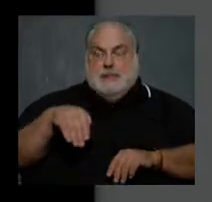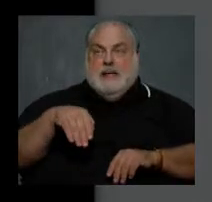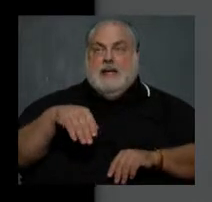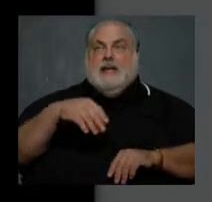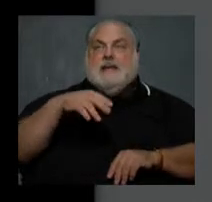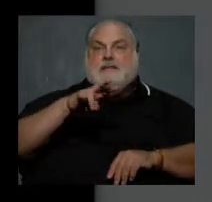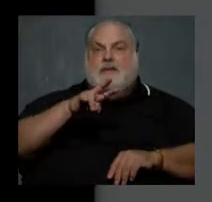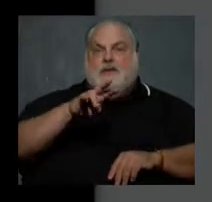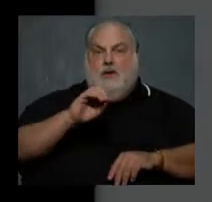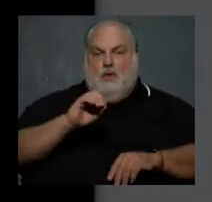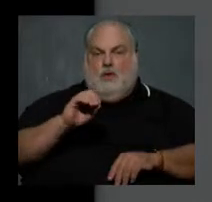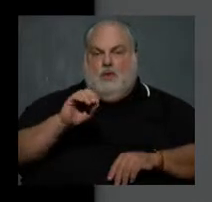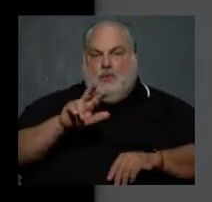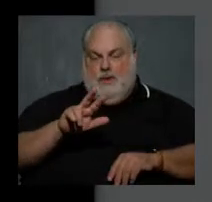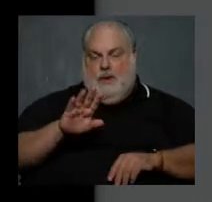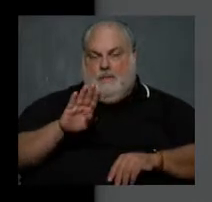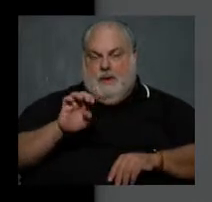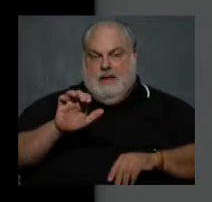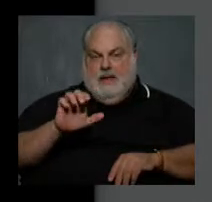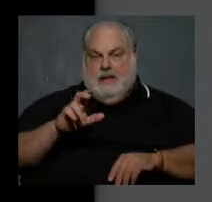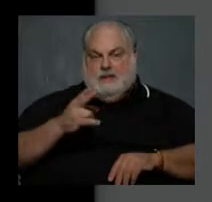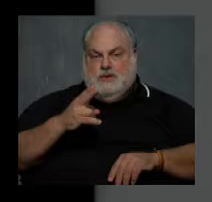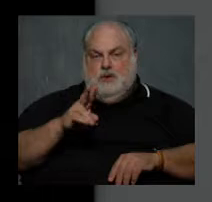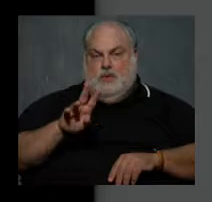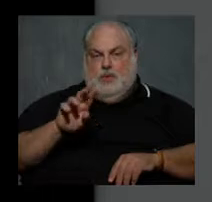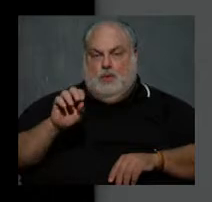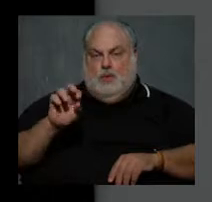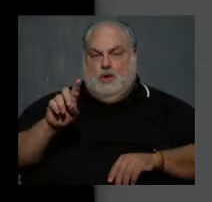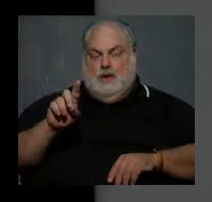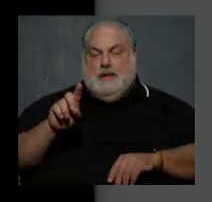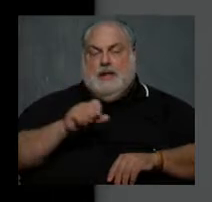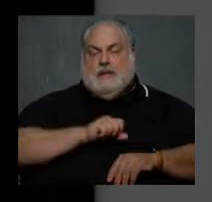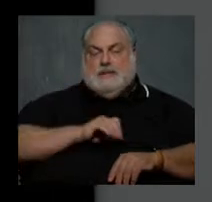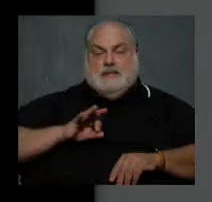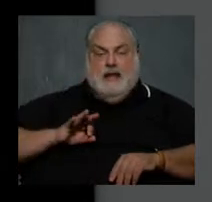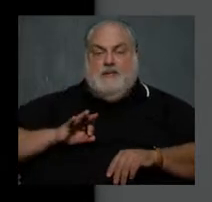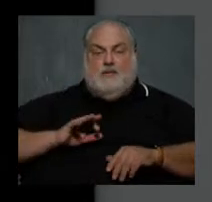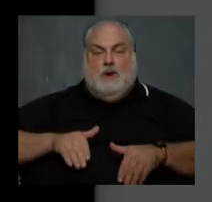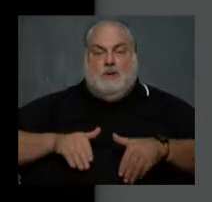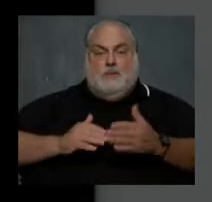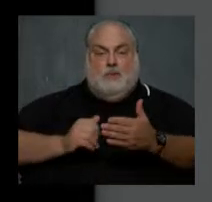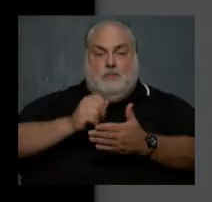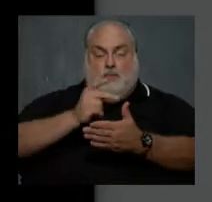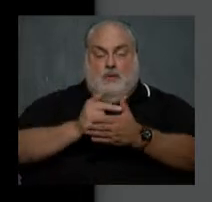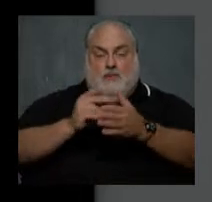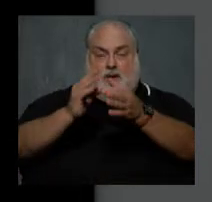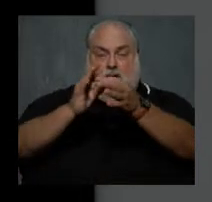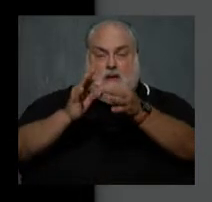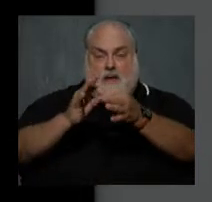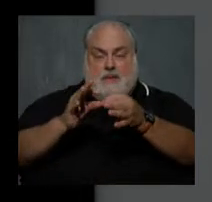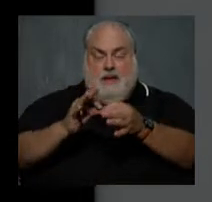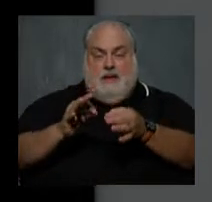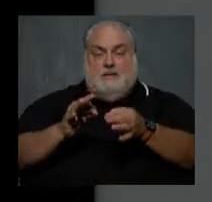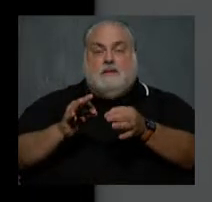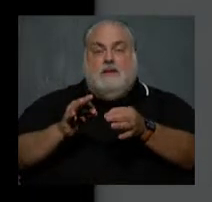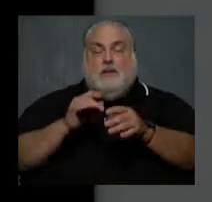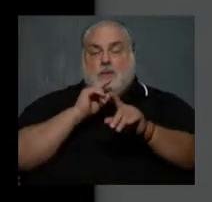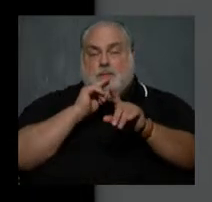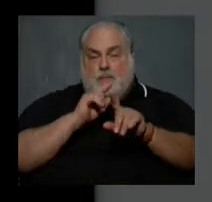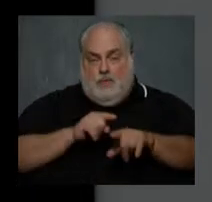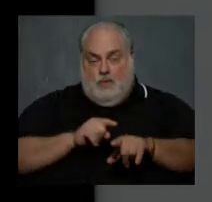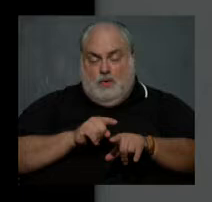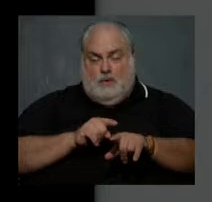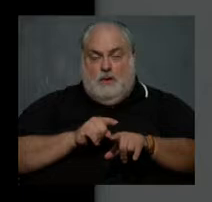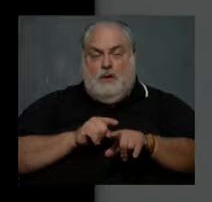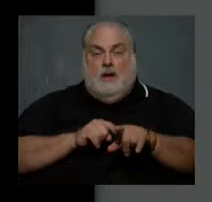Beechwood Street. Staff recommends approval of the request, subject to compliance with the comments and conditions as outlined in paragraphs D, E, and F of the